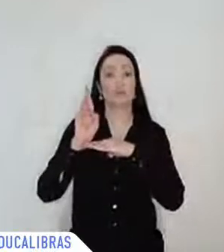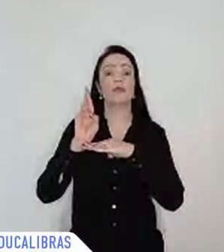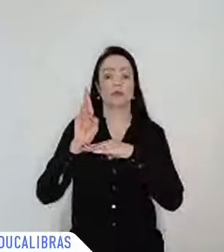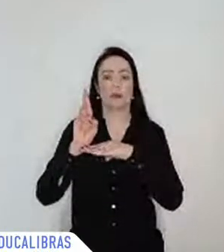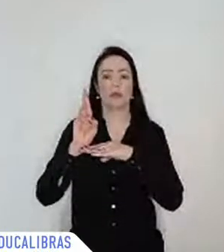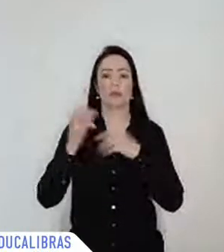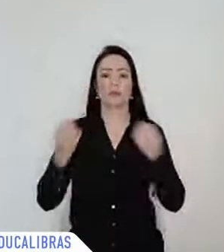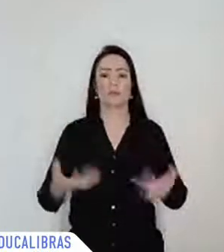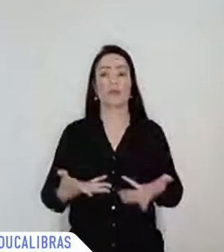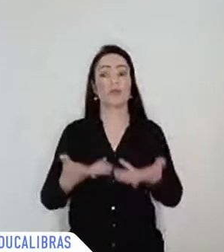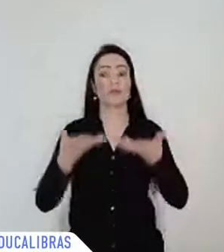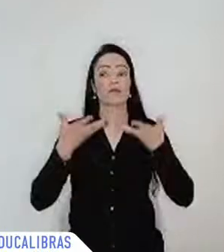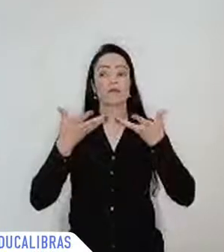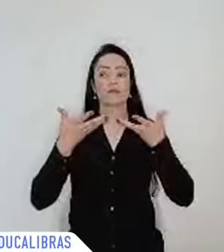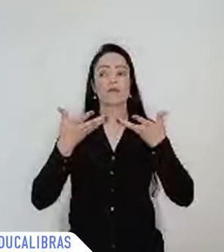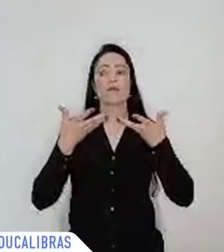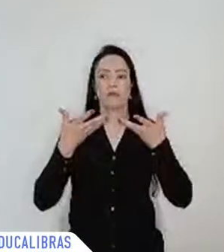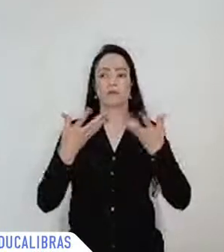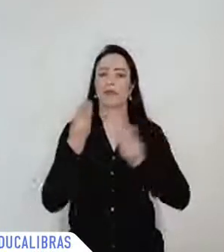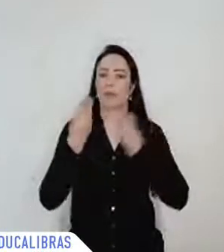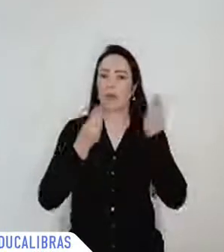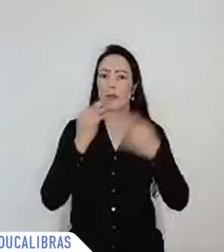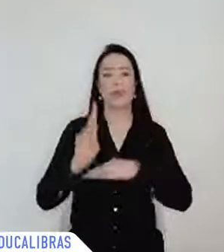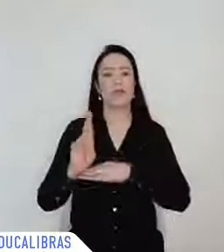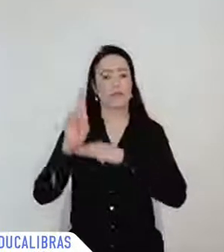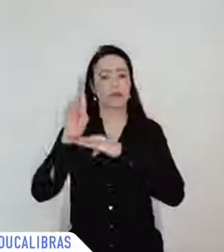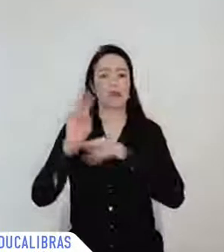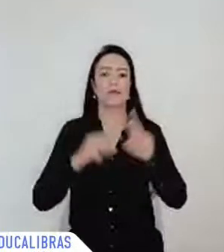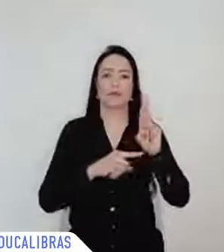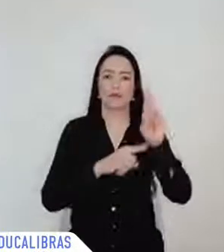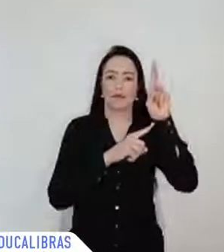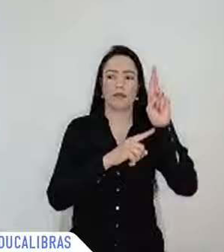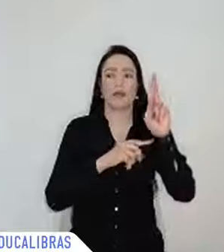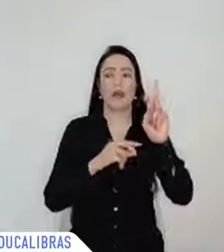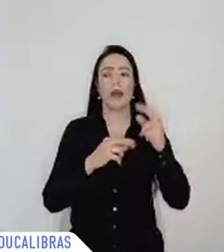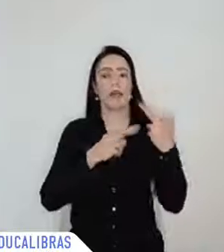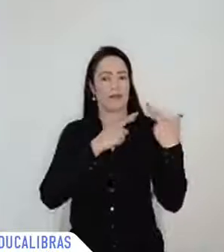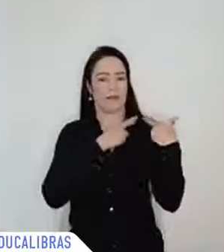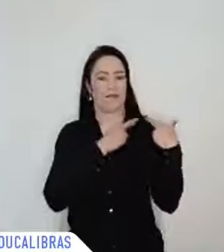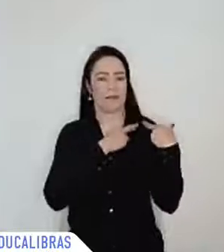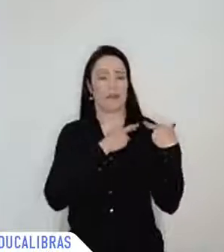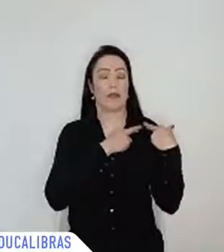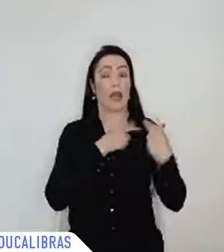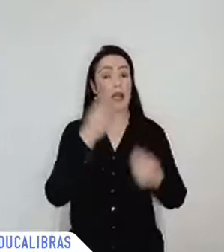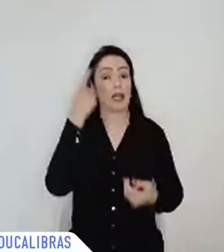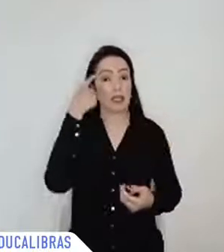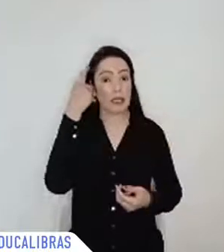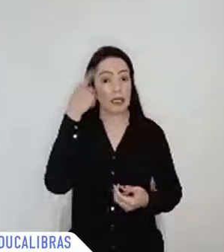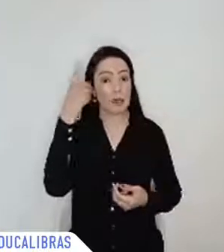into coalition with different actors and inspiring people with